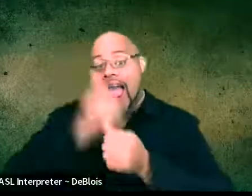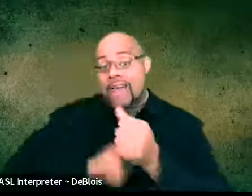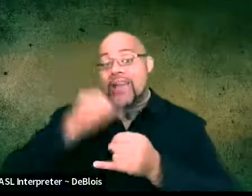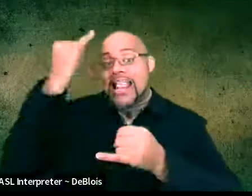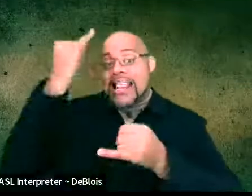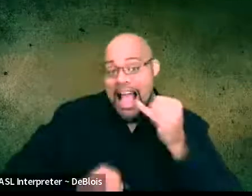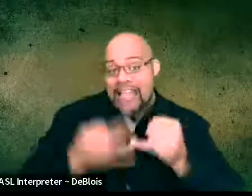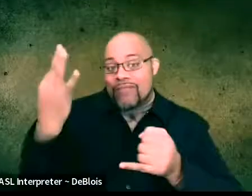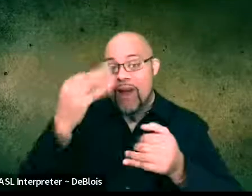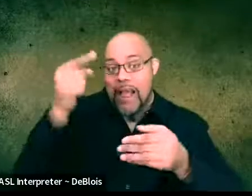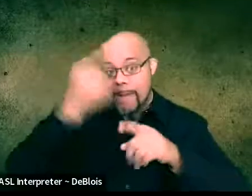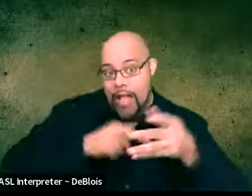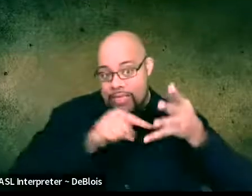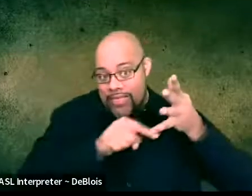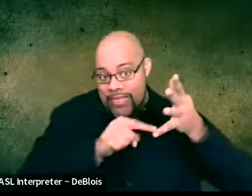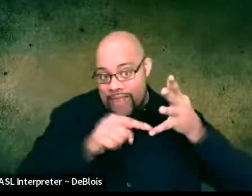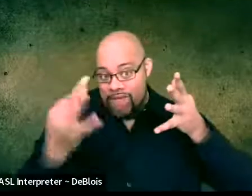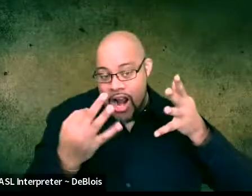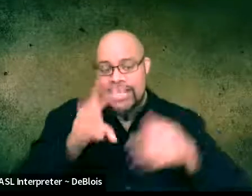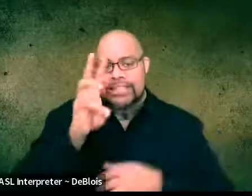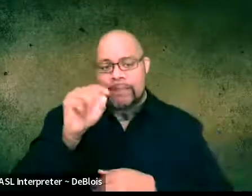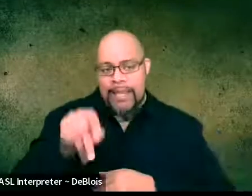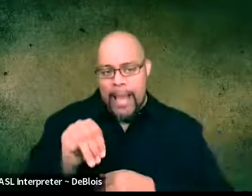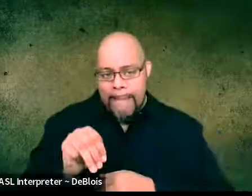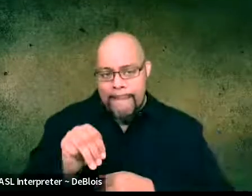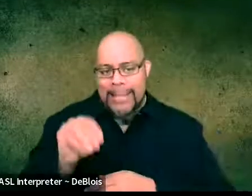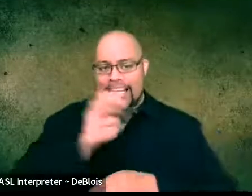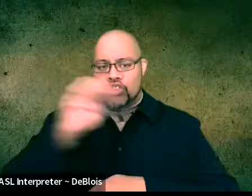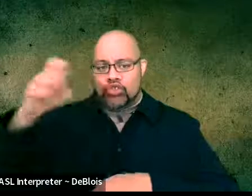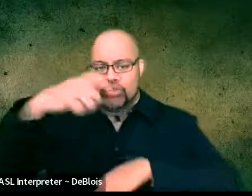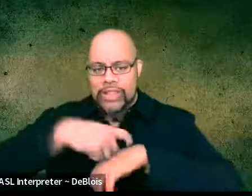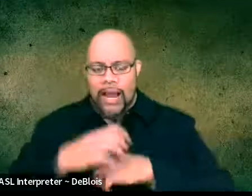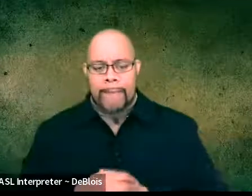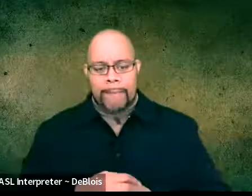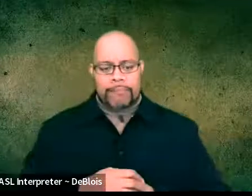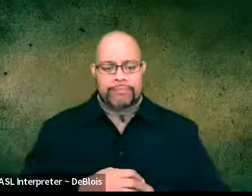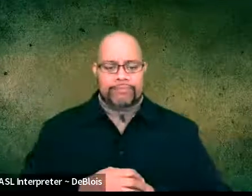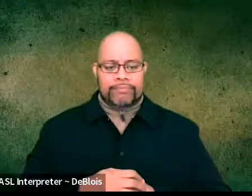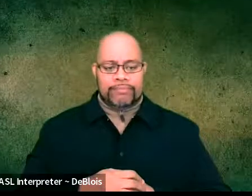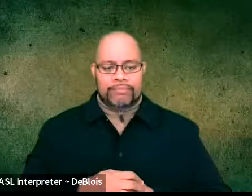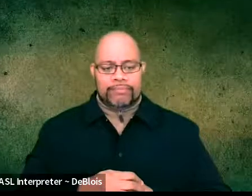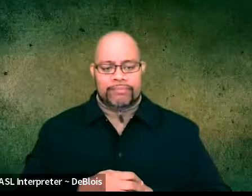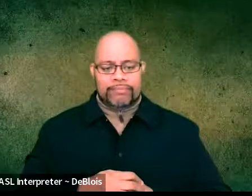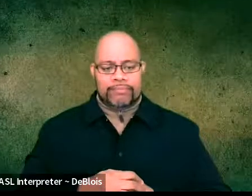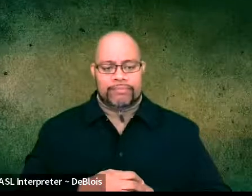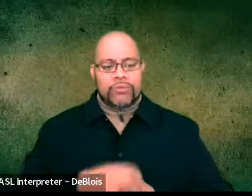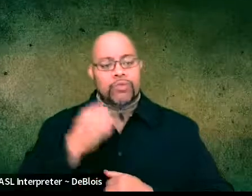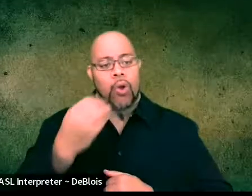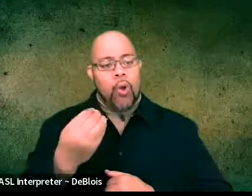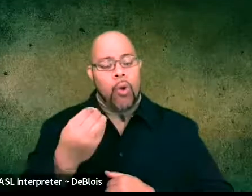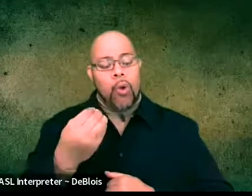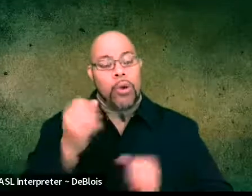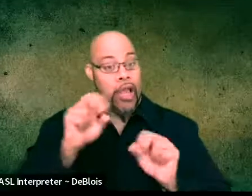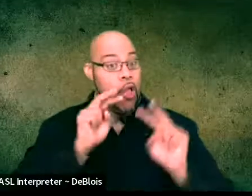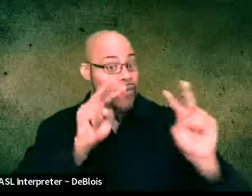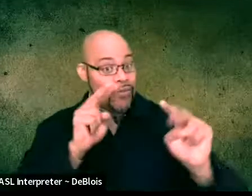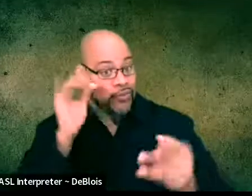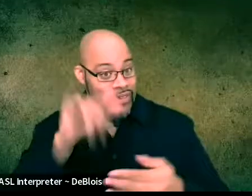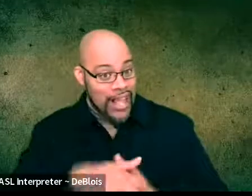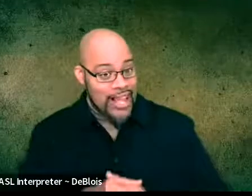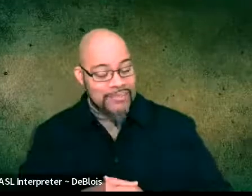month, at 6 p.m. Eastern time. So you guys can look forward to